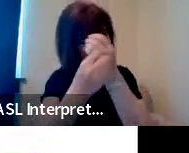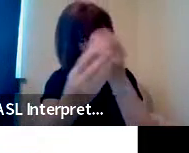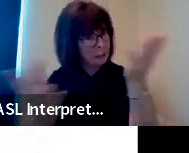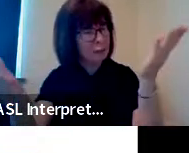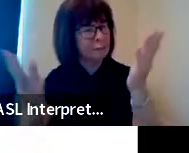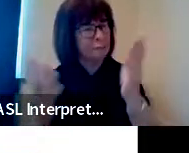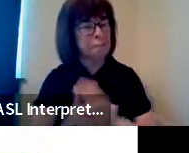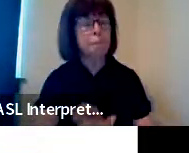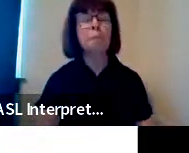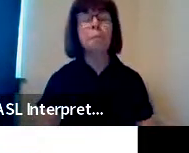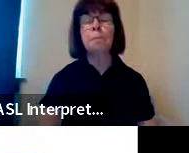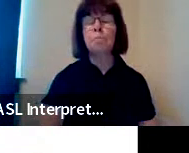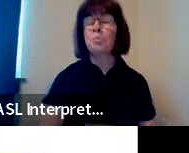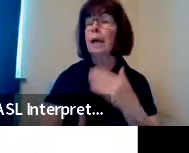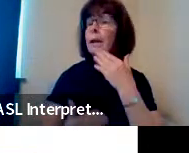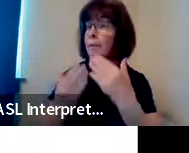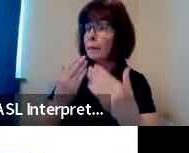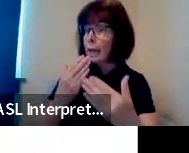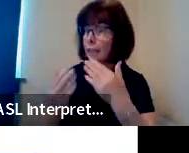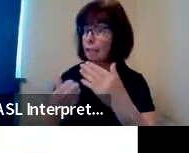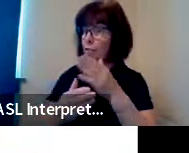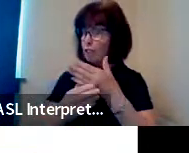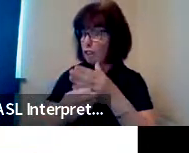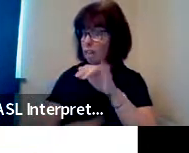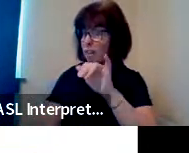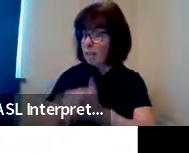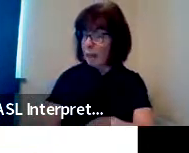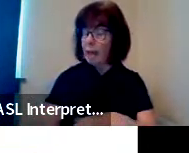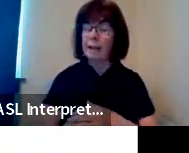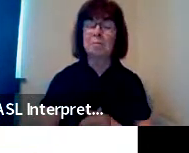Thank you for that. Thank you for sharing.